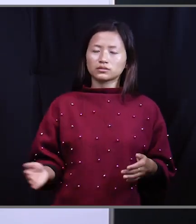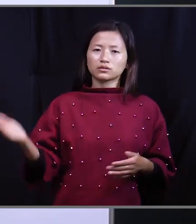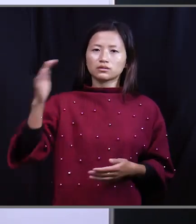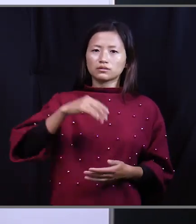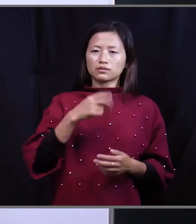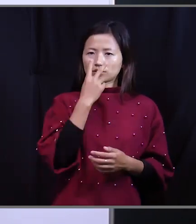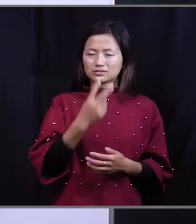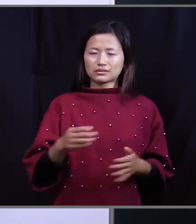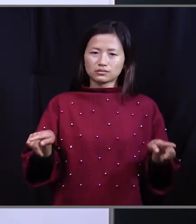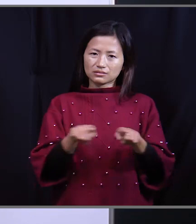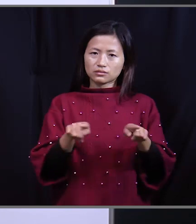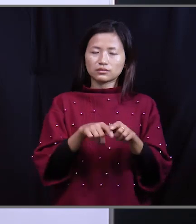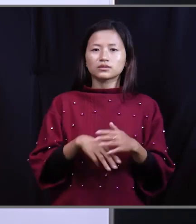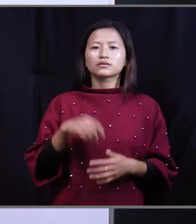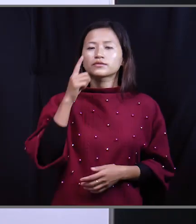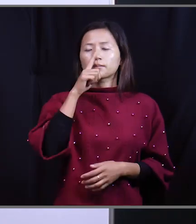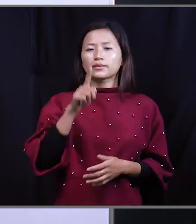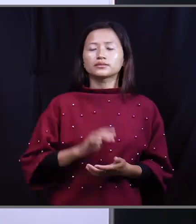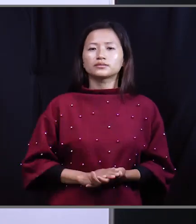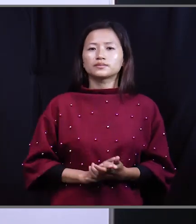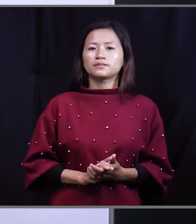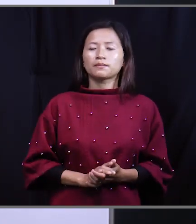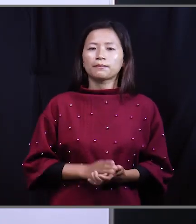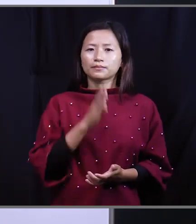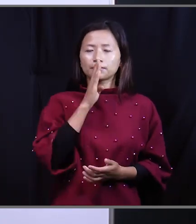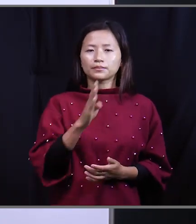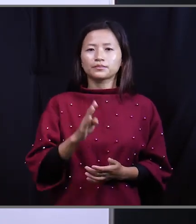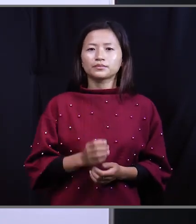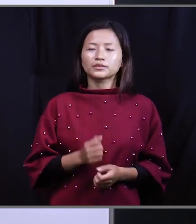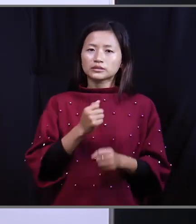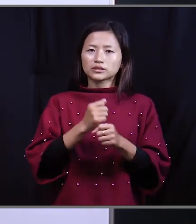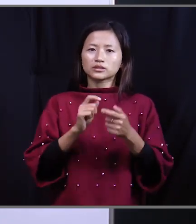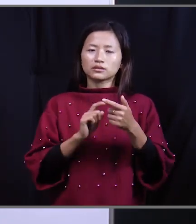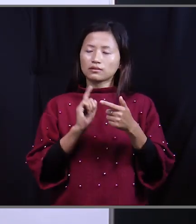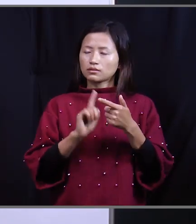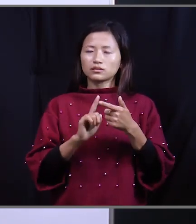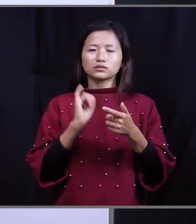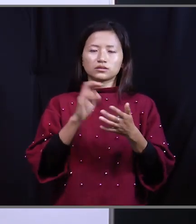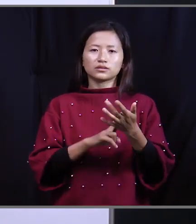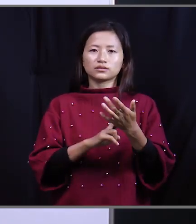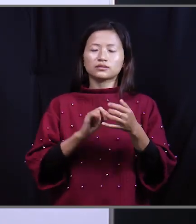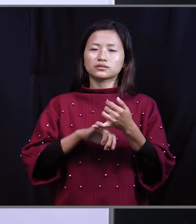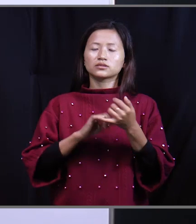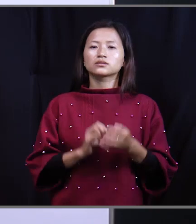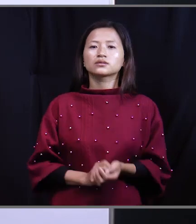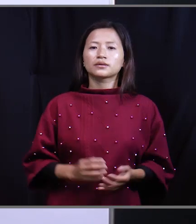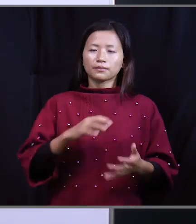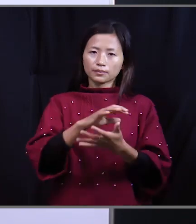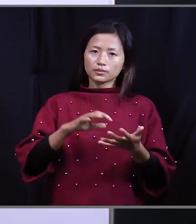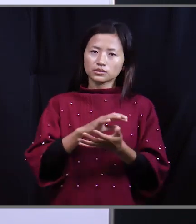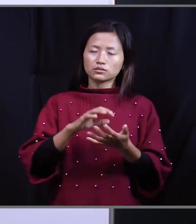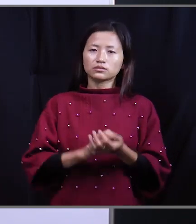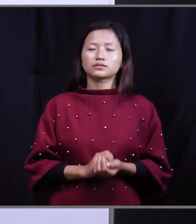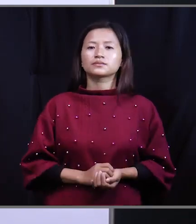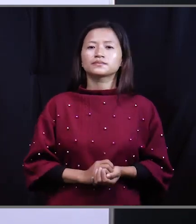come out as the exact clone of a mother. So that is because the genes get mixed up in the chromatids. Remember